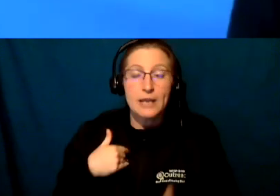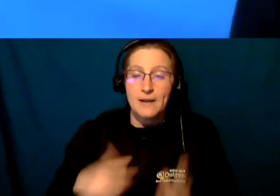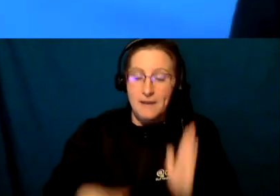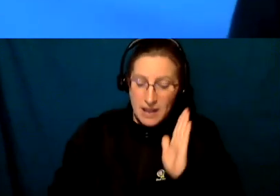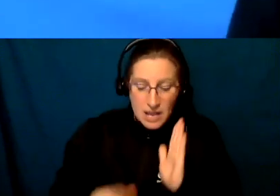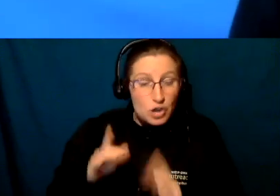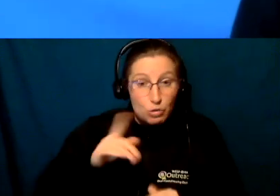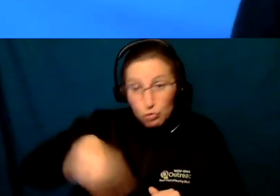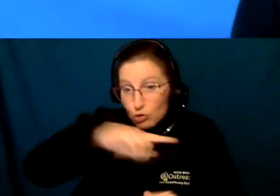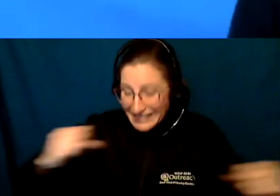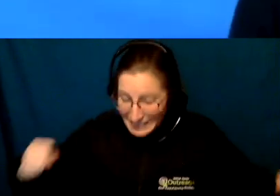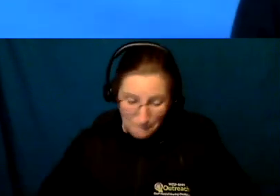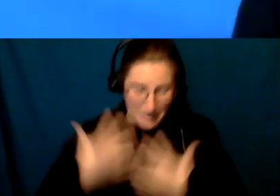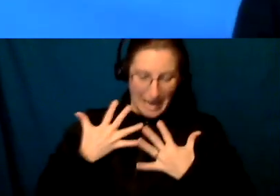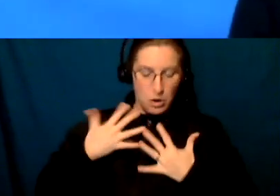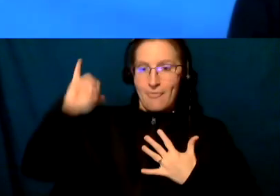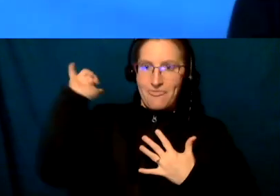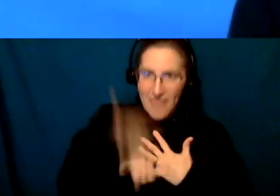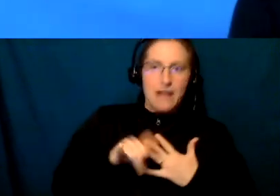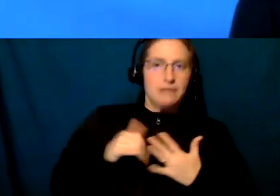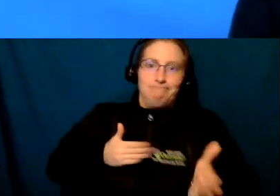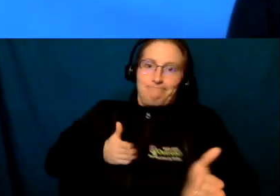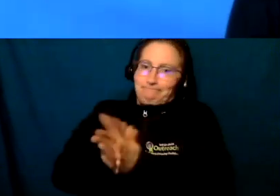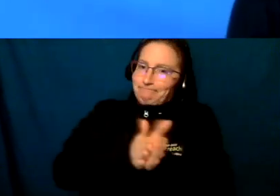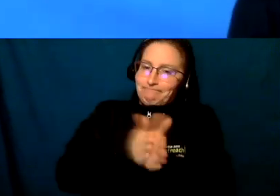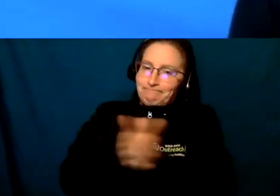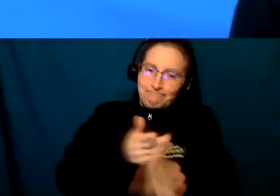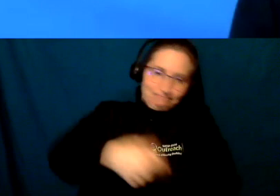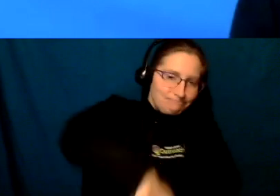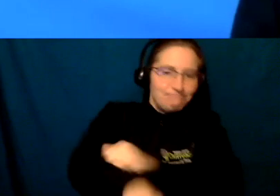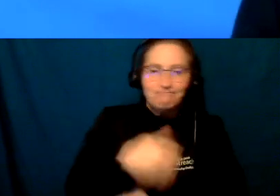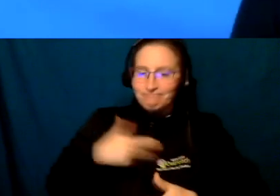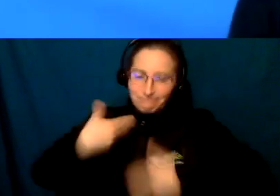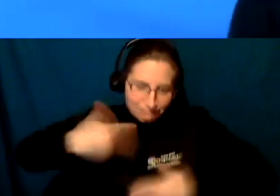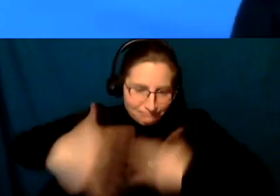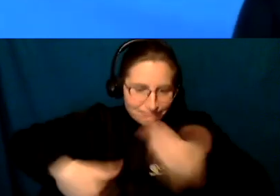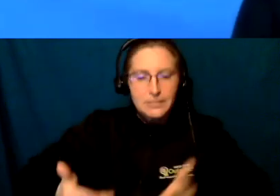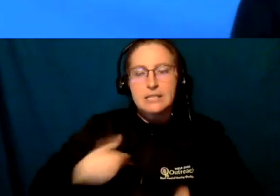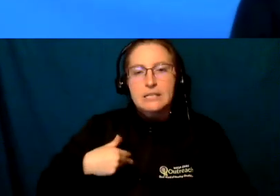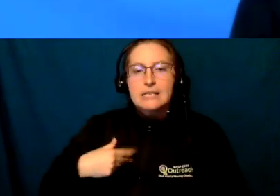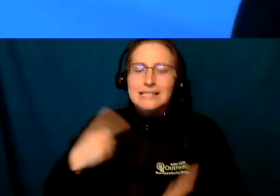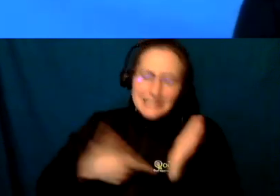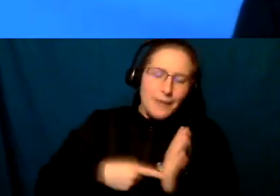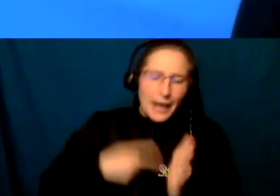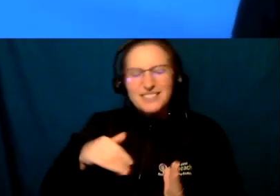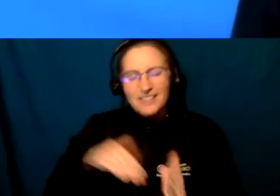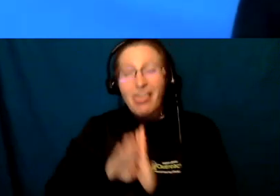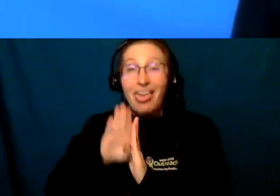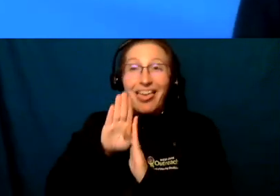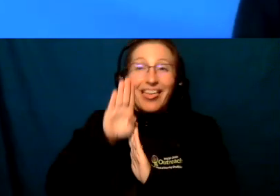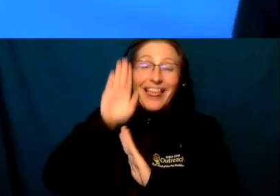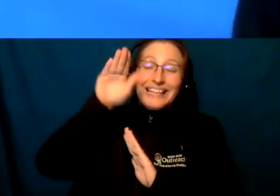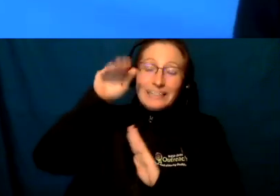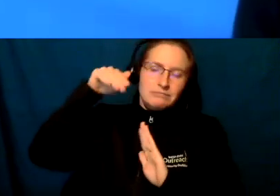Because some days you might feel down, but then you think back about those times that you felt passionate about the work that you're doing, and it helps you